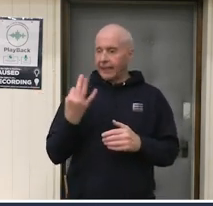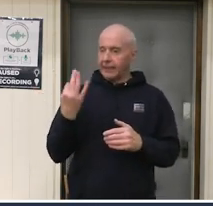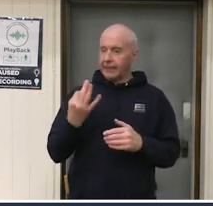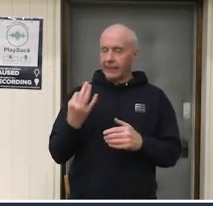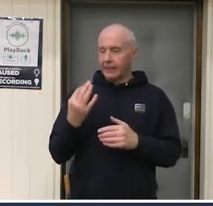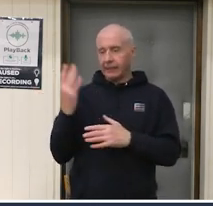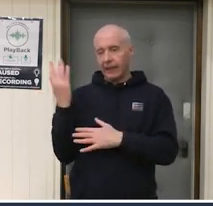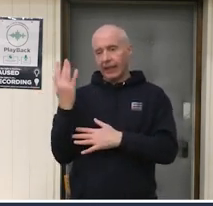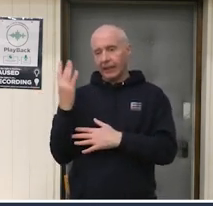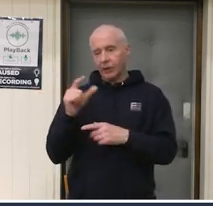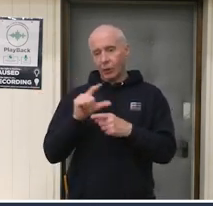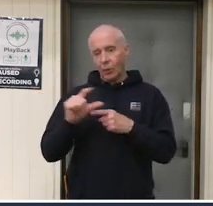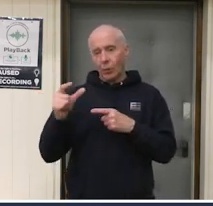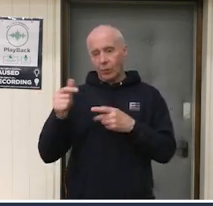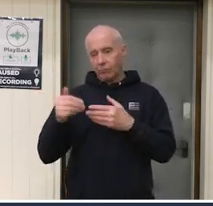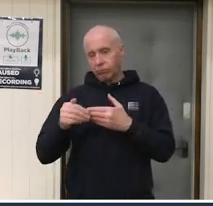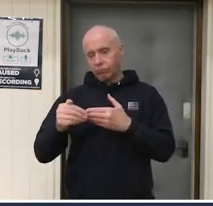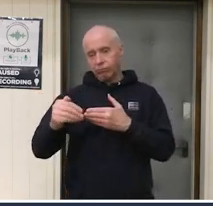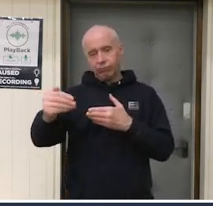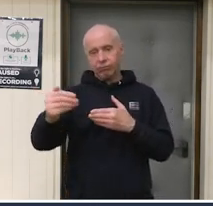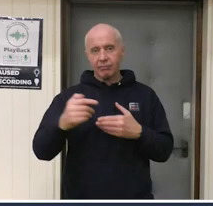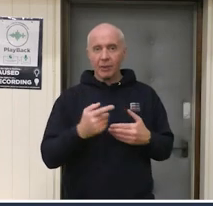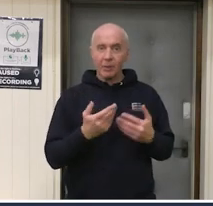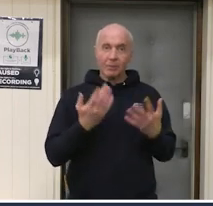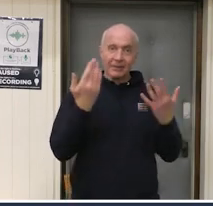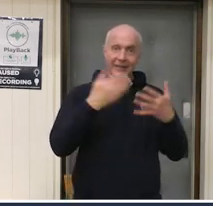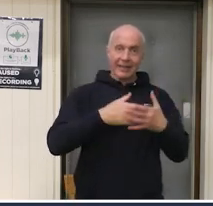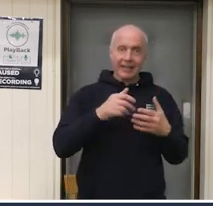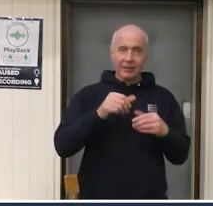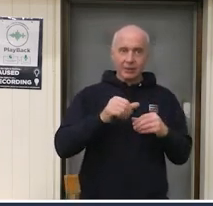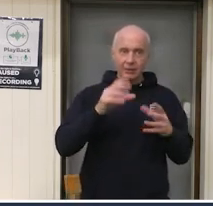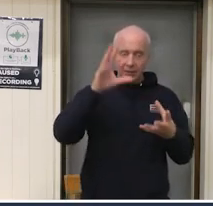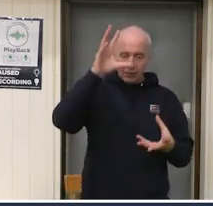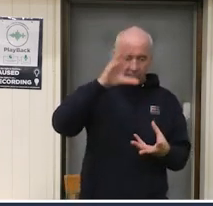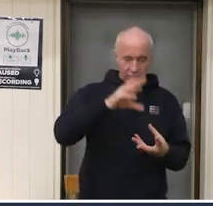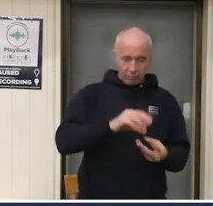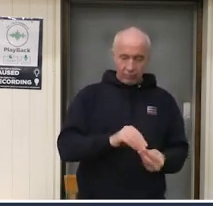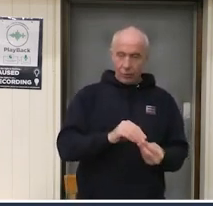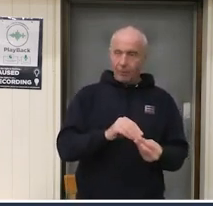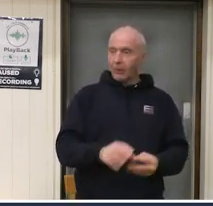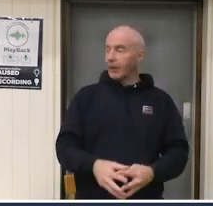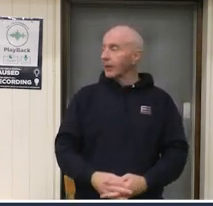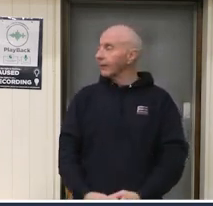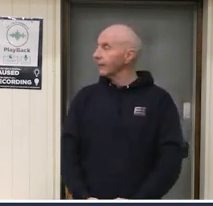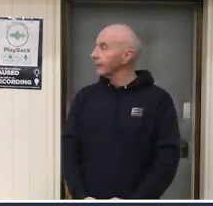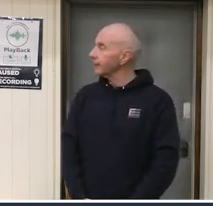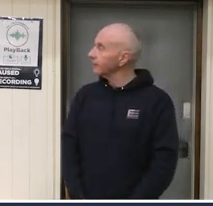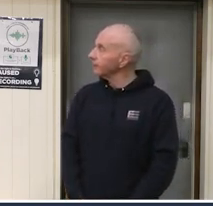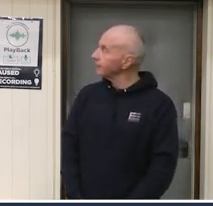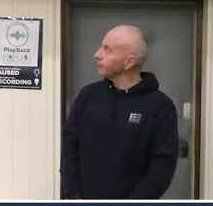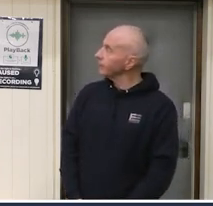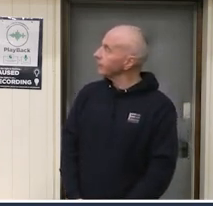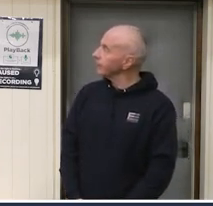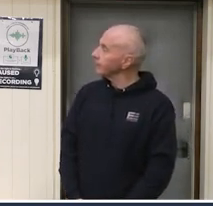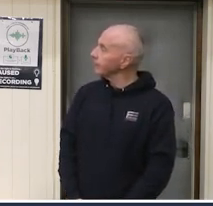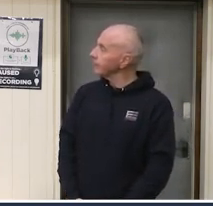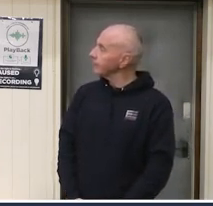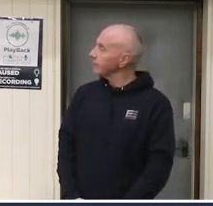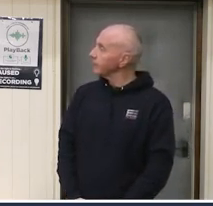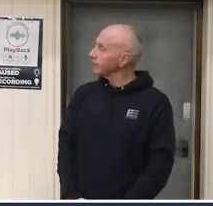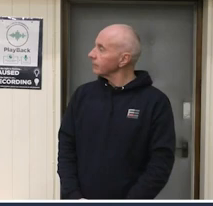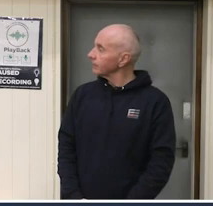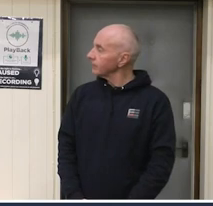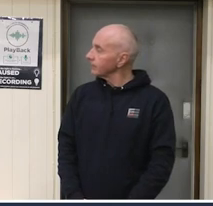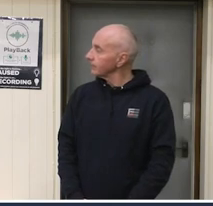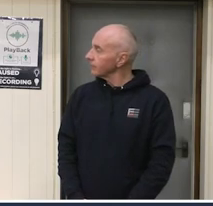time for that. But at least give you a flavor of the kind of maybe some of the physics problems with these things. So.